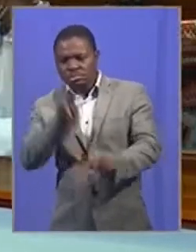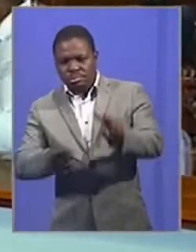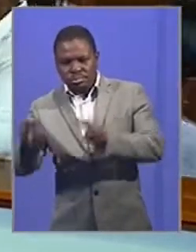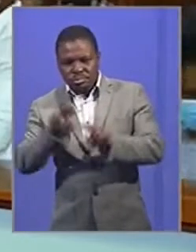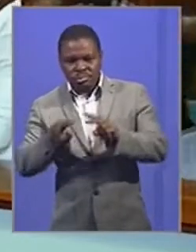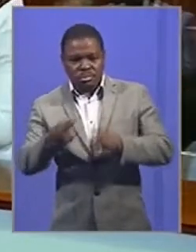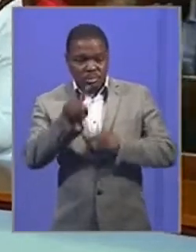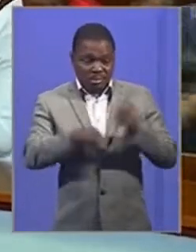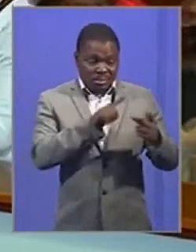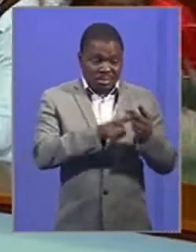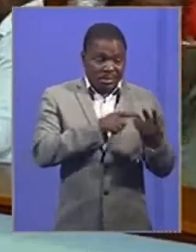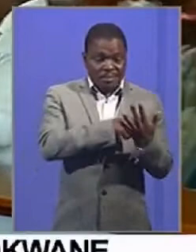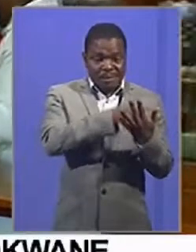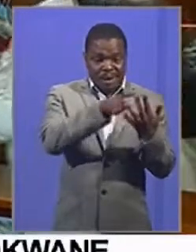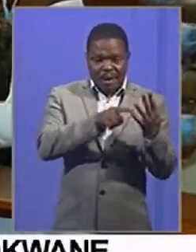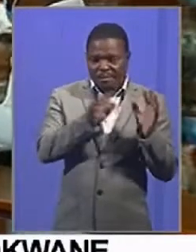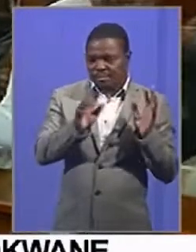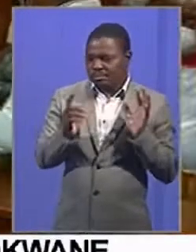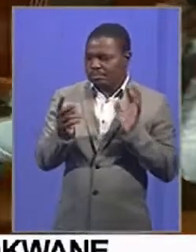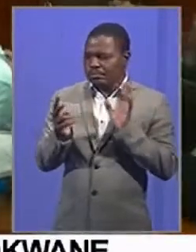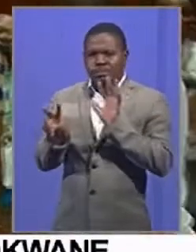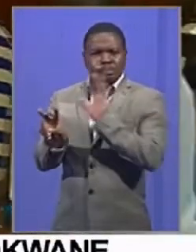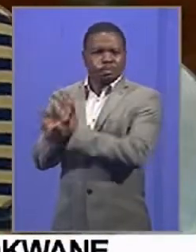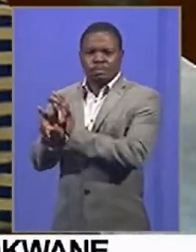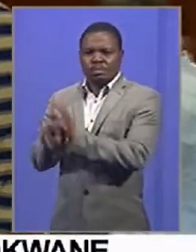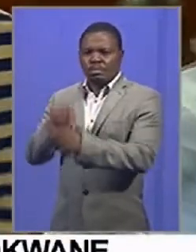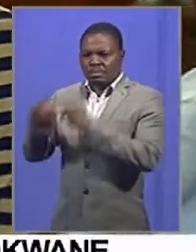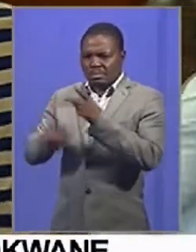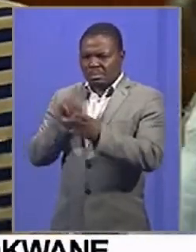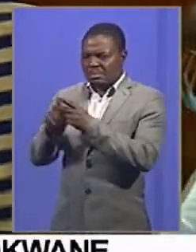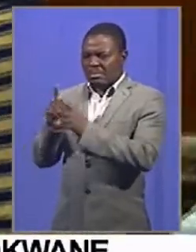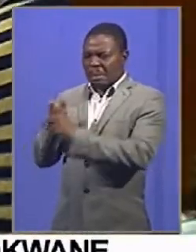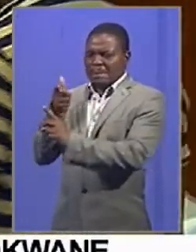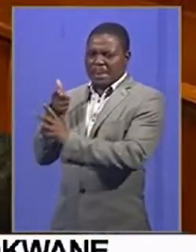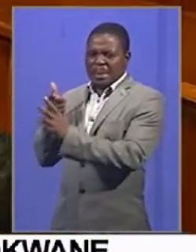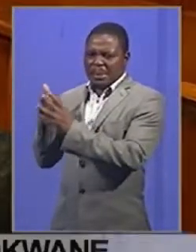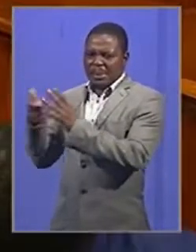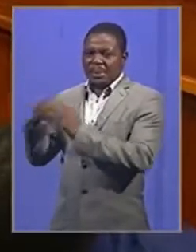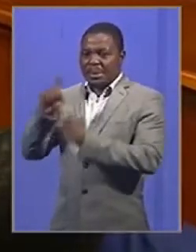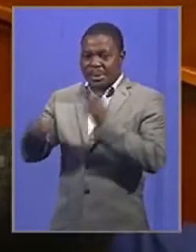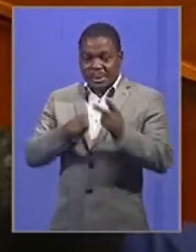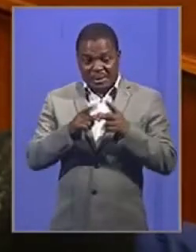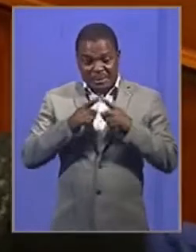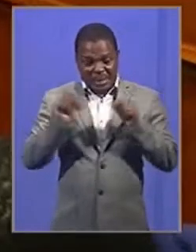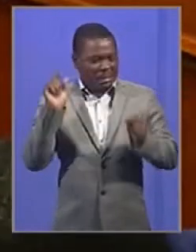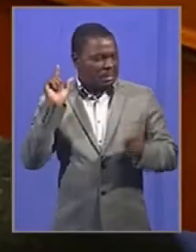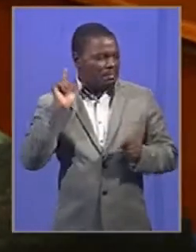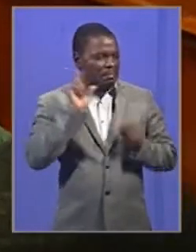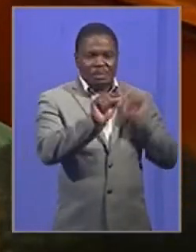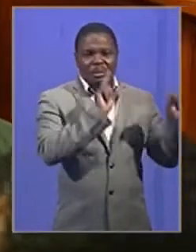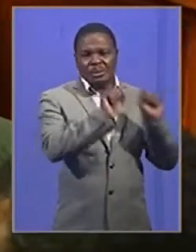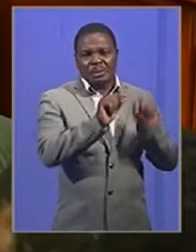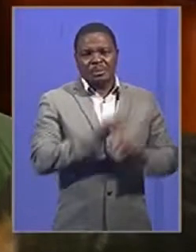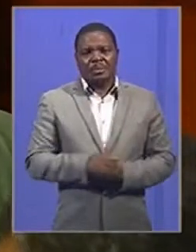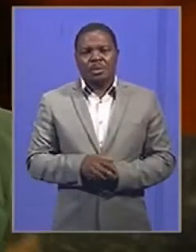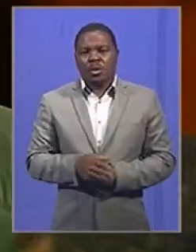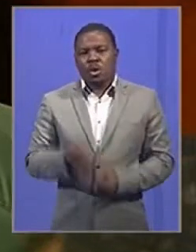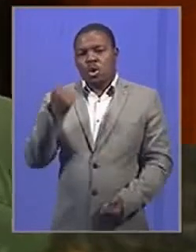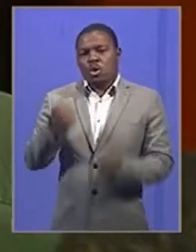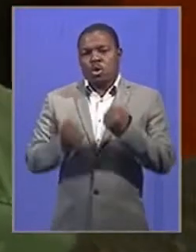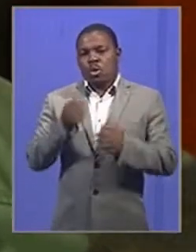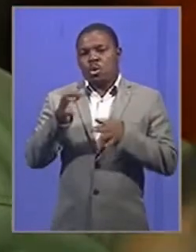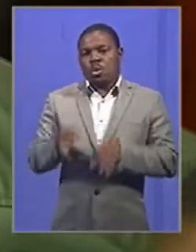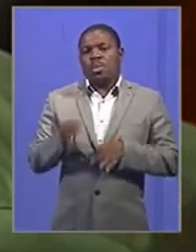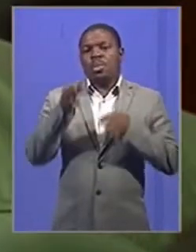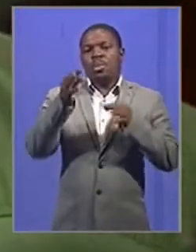gore balatofatswa ba dikaneditše le go thoma go thuntšha batswasetlhabelo pele ga ge ba ka tsena bjang botala. Molato o šutišeditše go ya